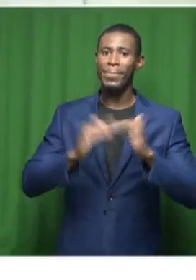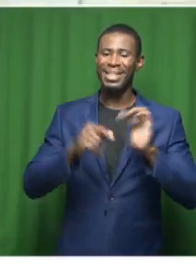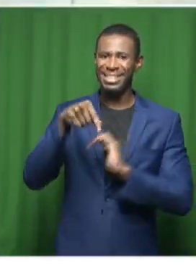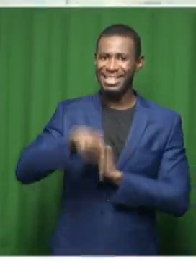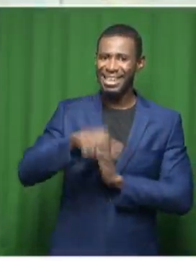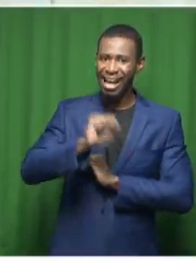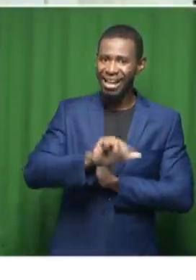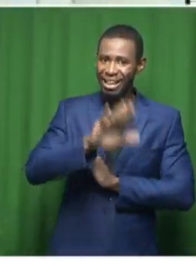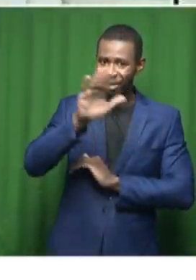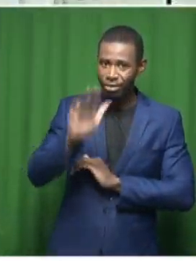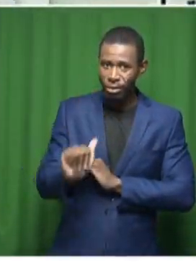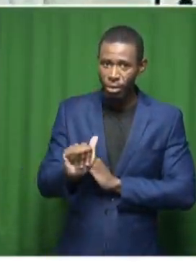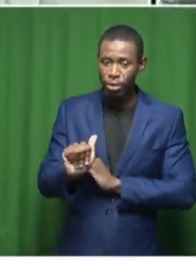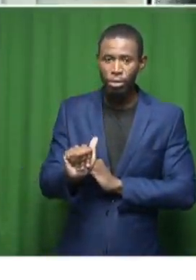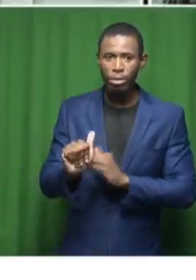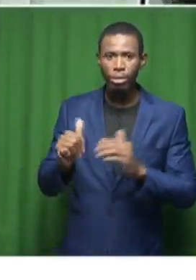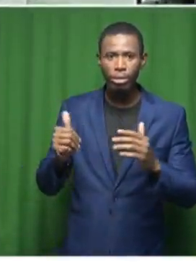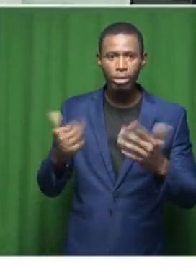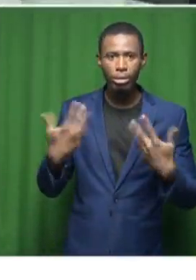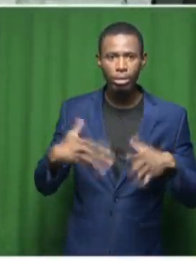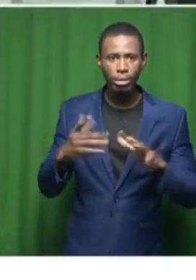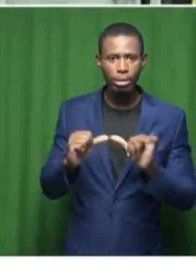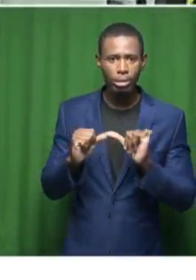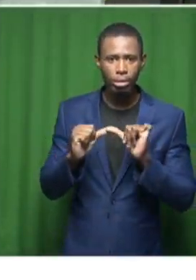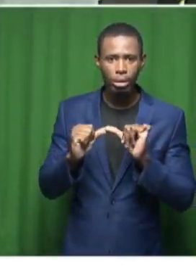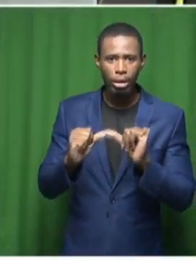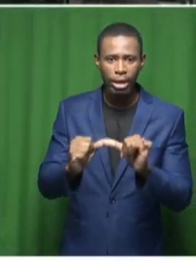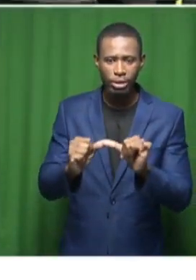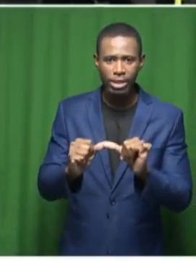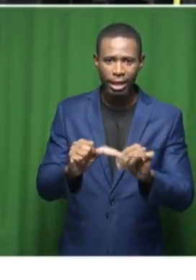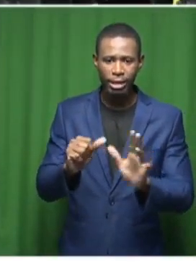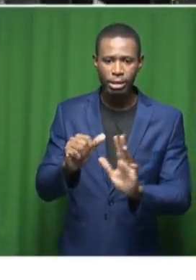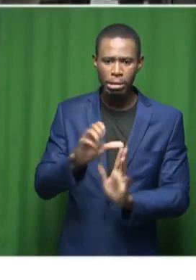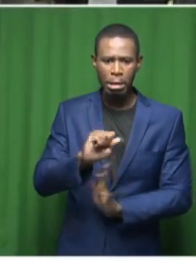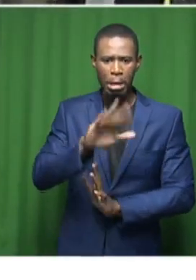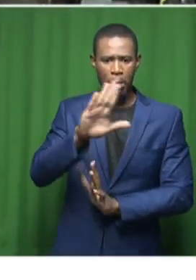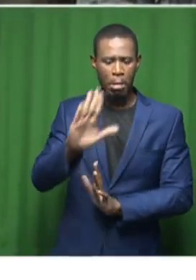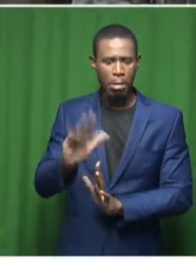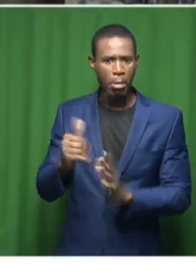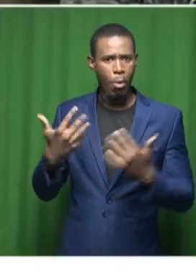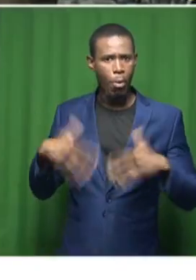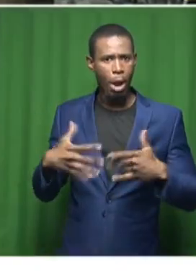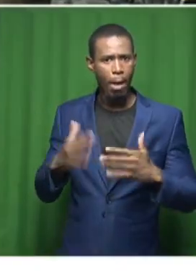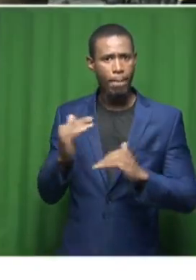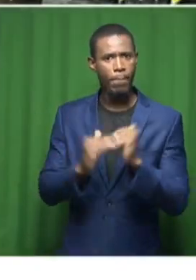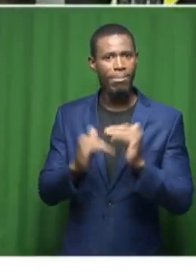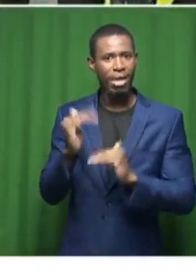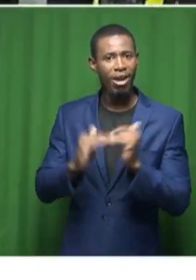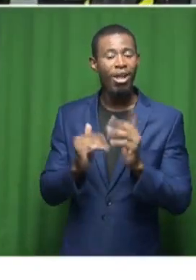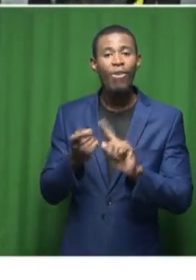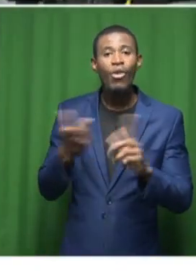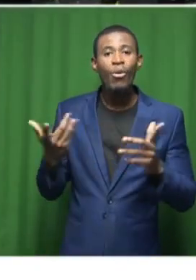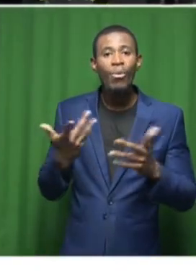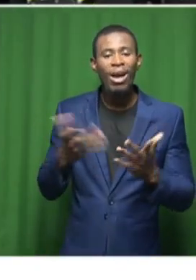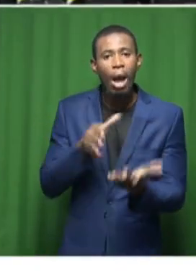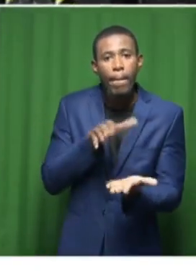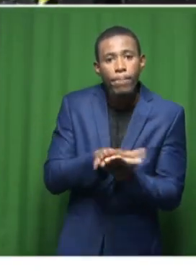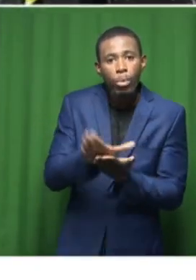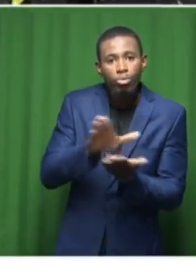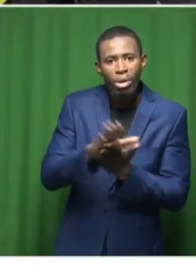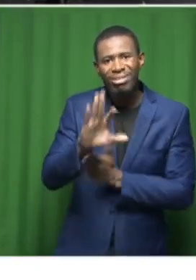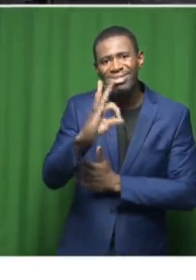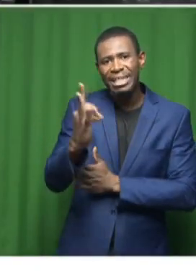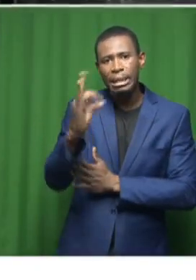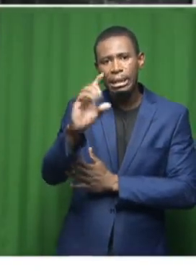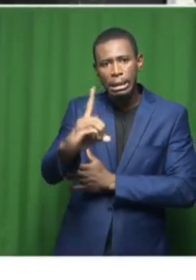Africa, a sustainable building. We're going to be talking to different people, different stakeholders in this project from the University